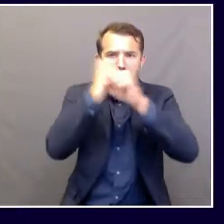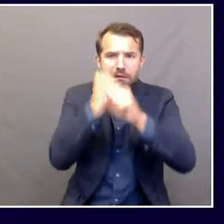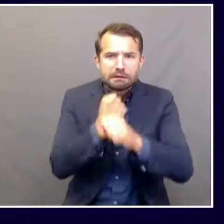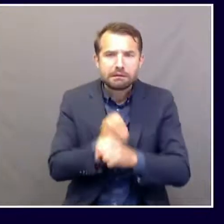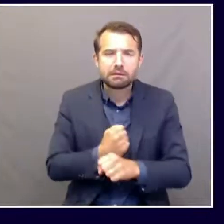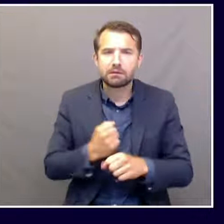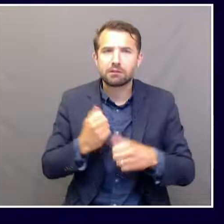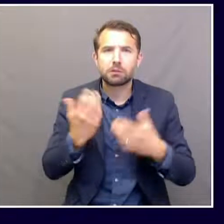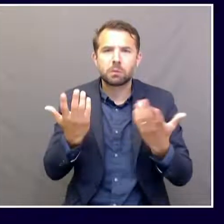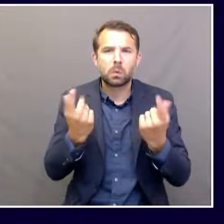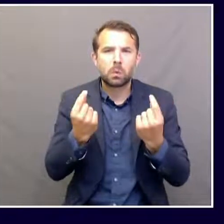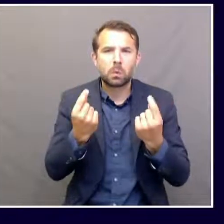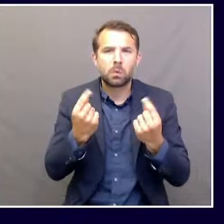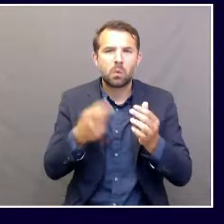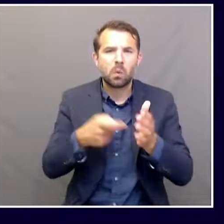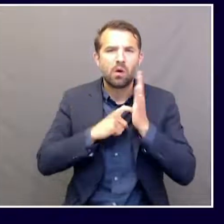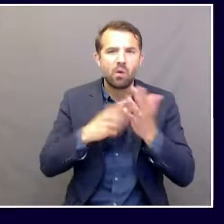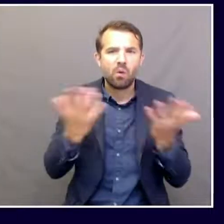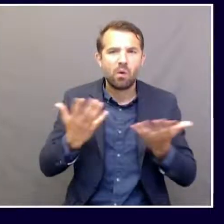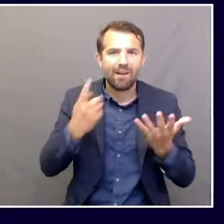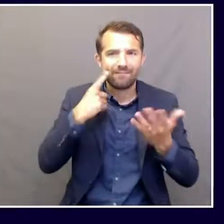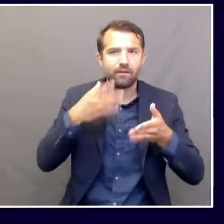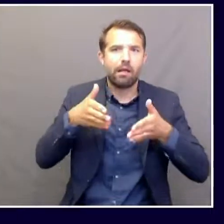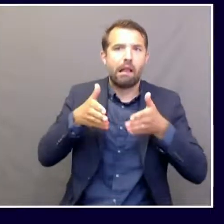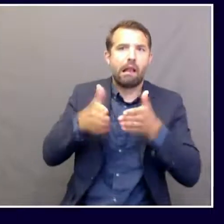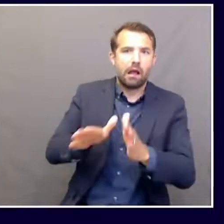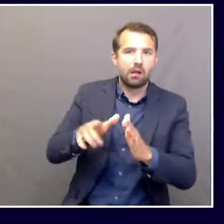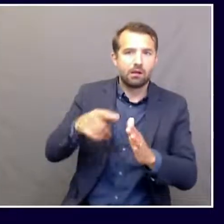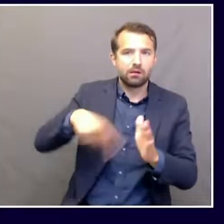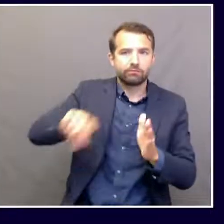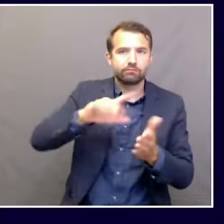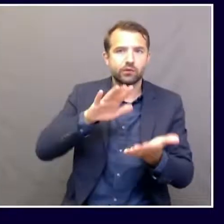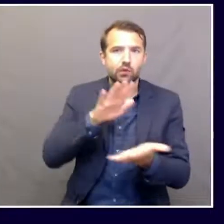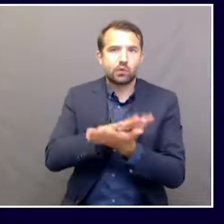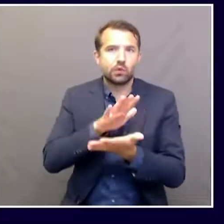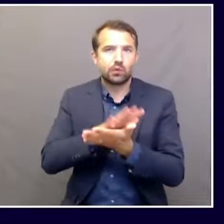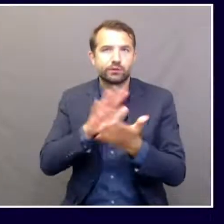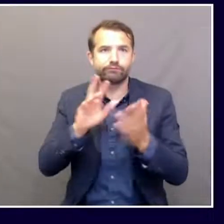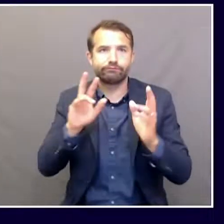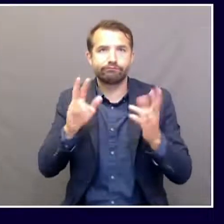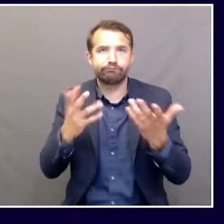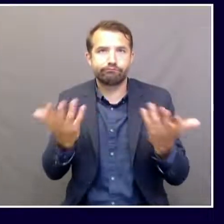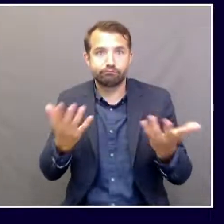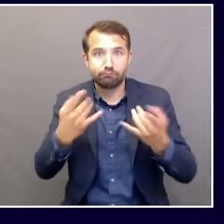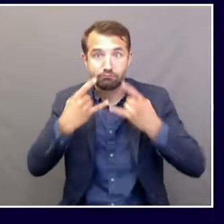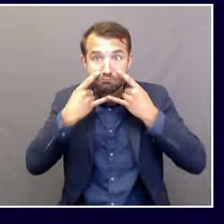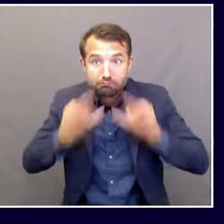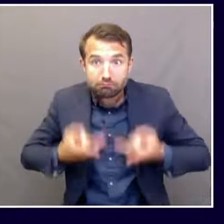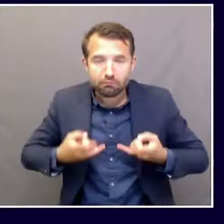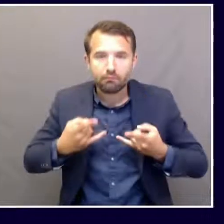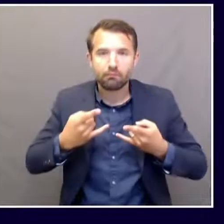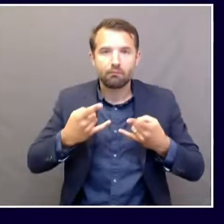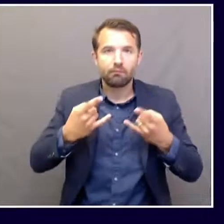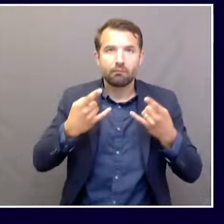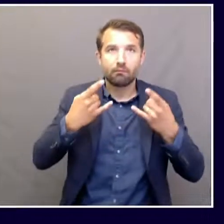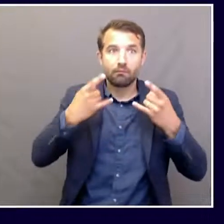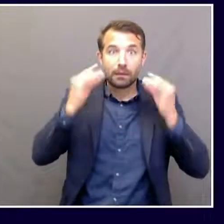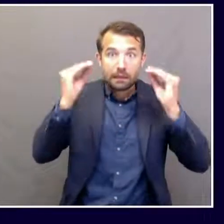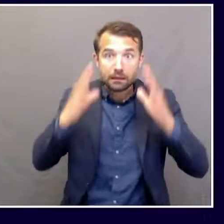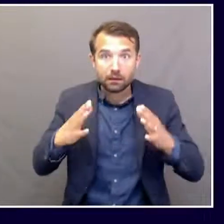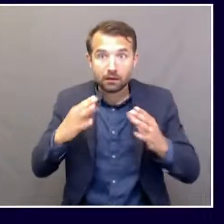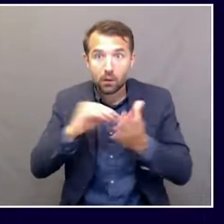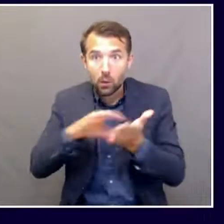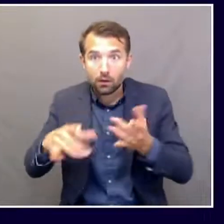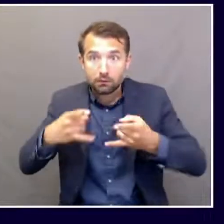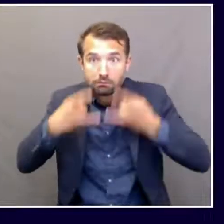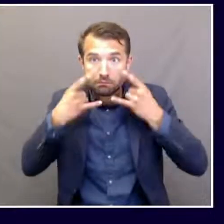or allow local schools to decide that unmasked learning for students and teachers would be allowed? Sure, so